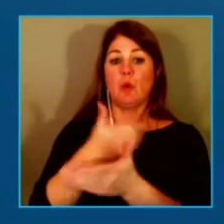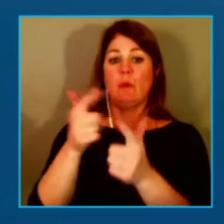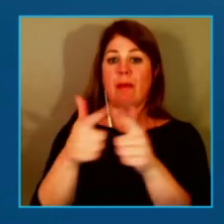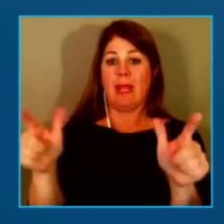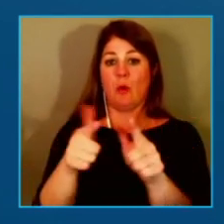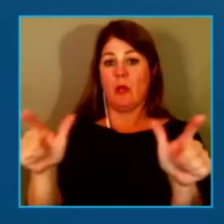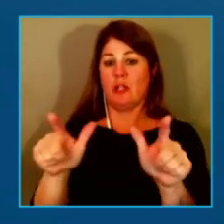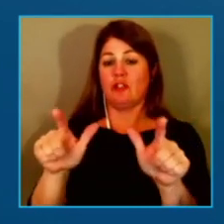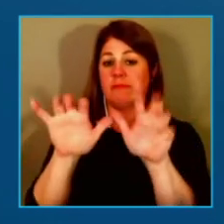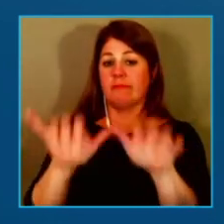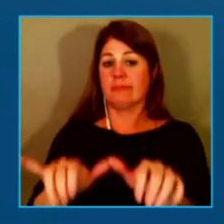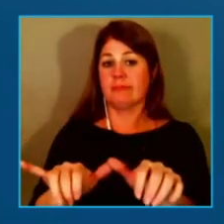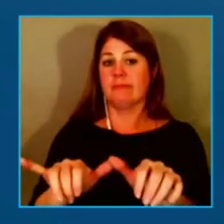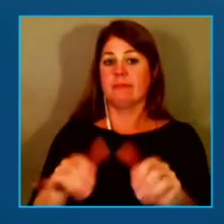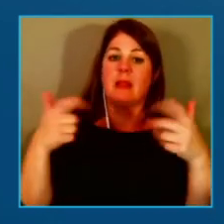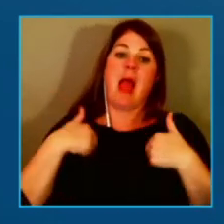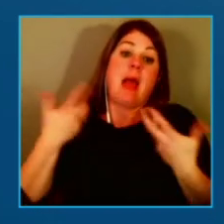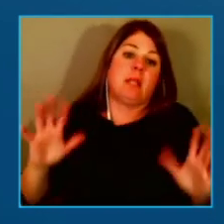I'm finished.